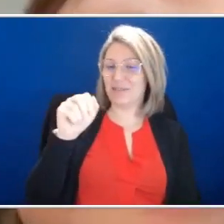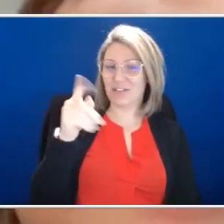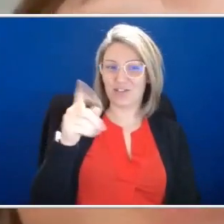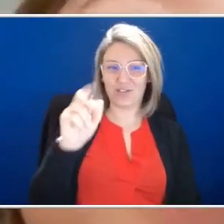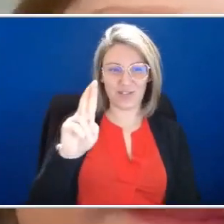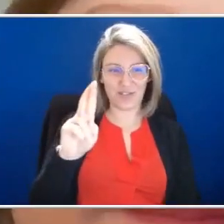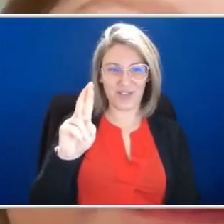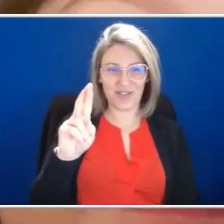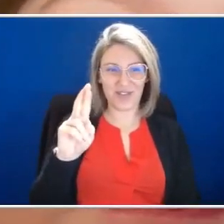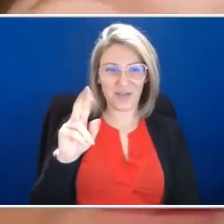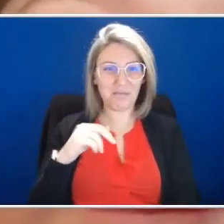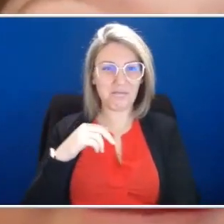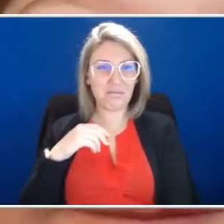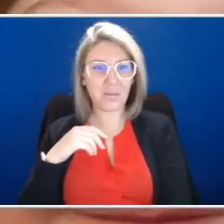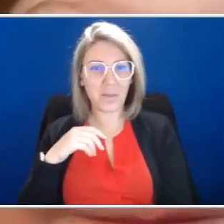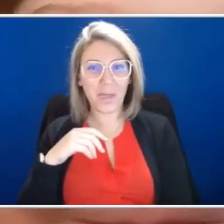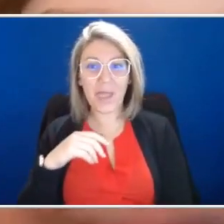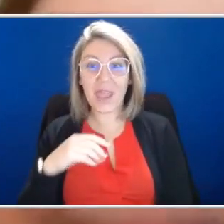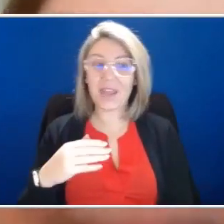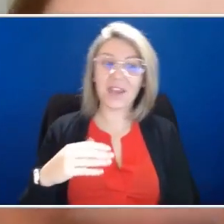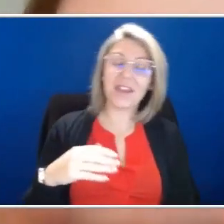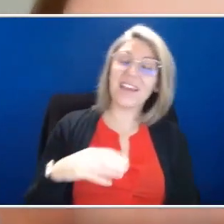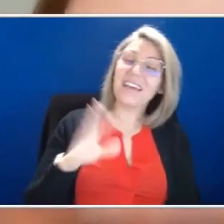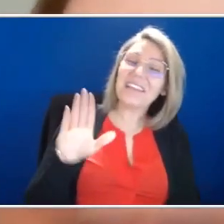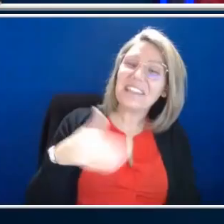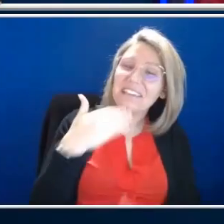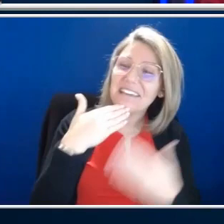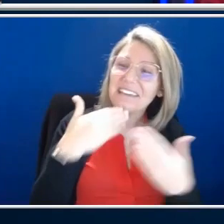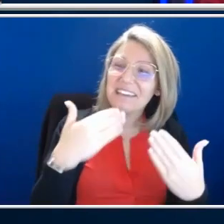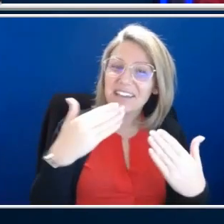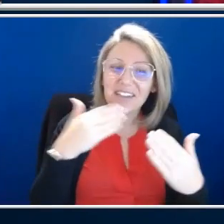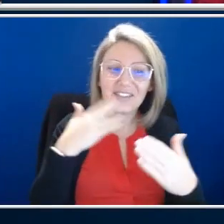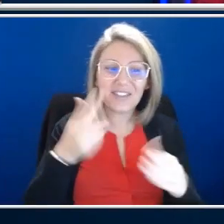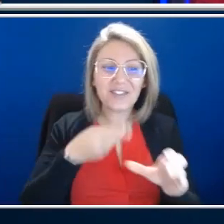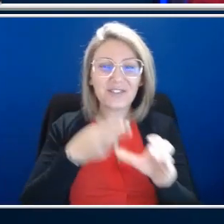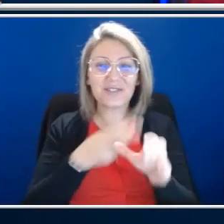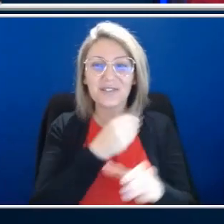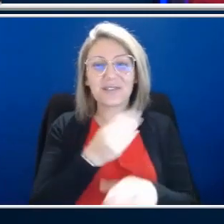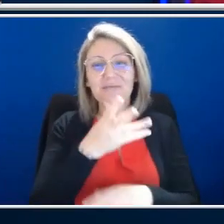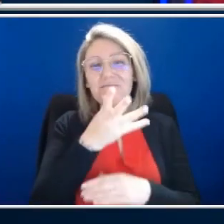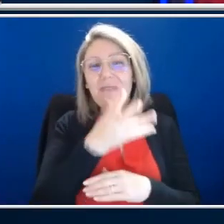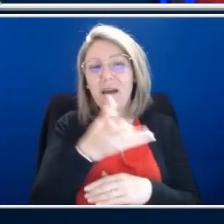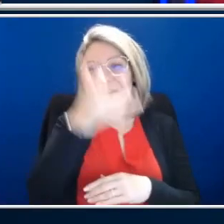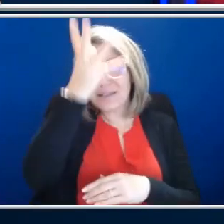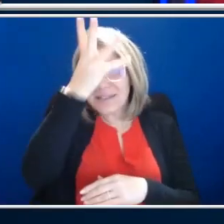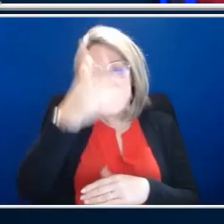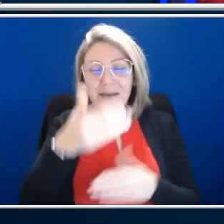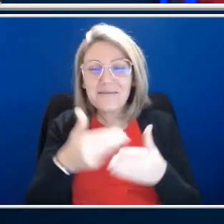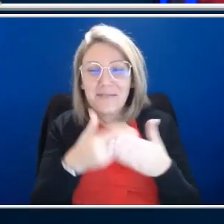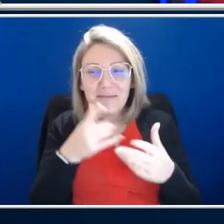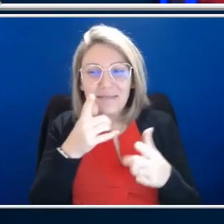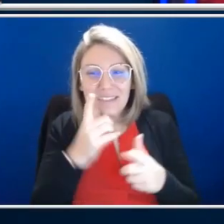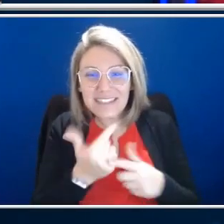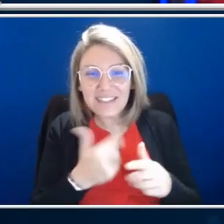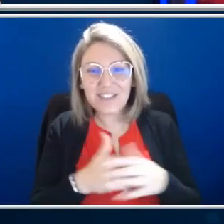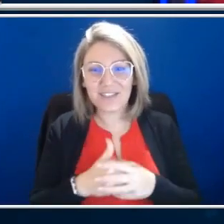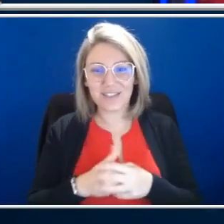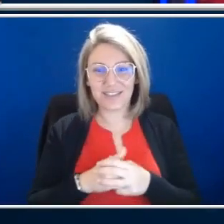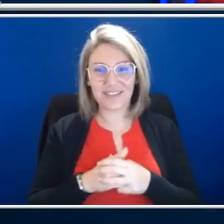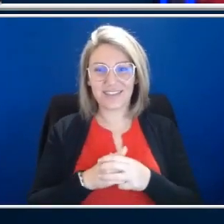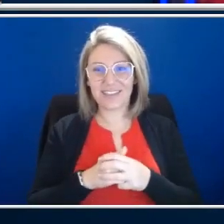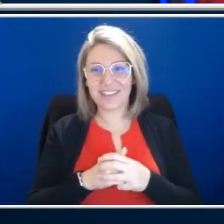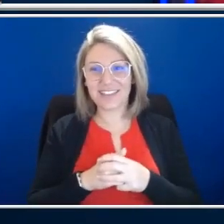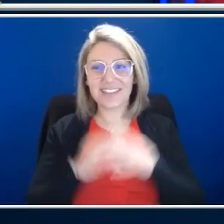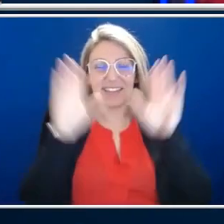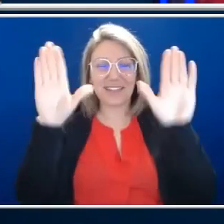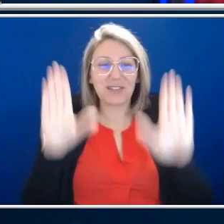Well, you guys, girls, thank you for joining us with your mom and dad and your baby sister. This is such a great family